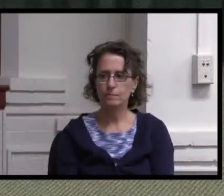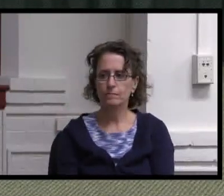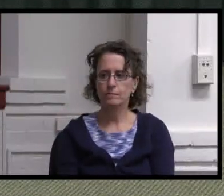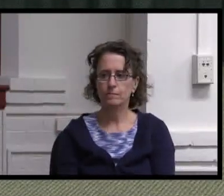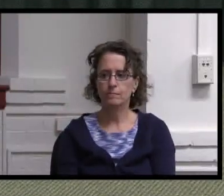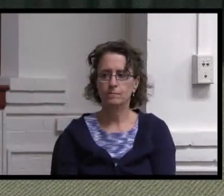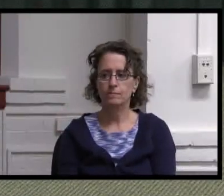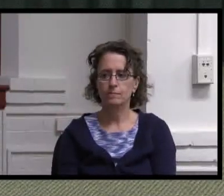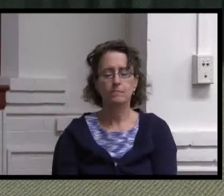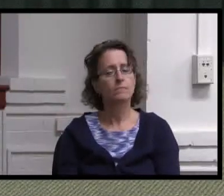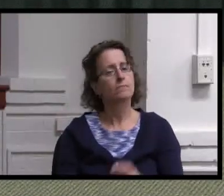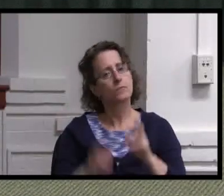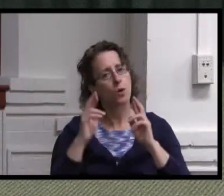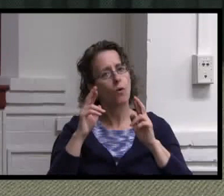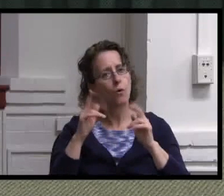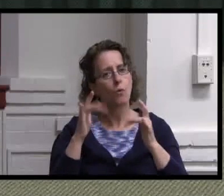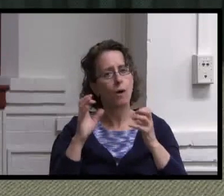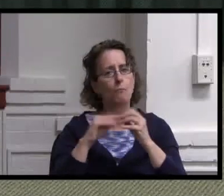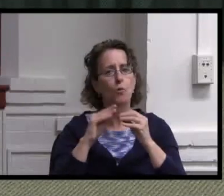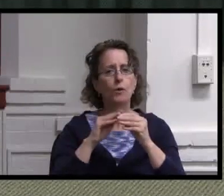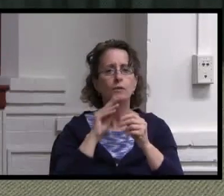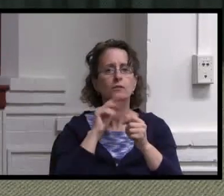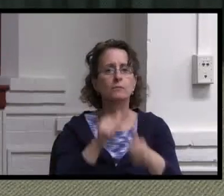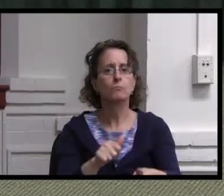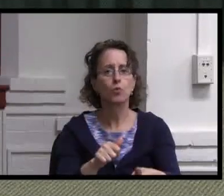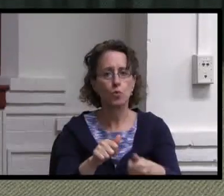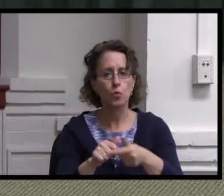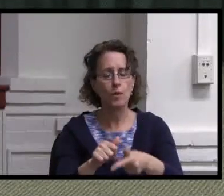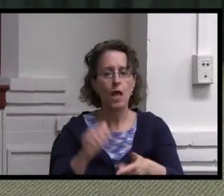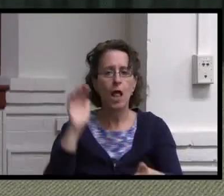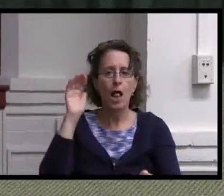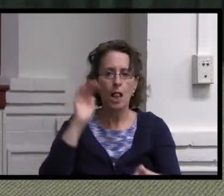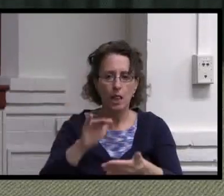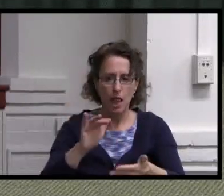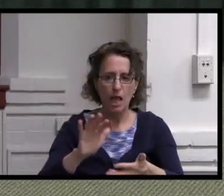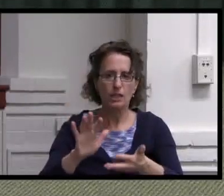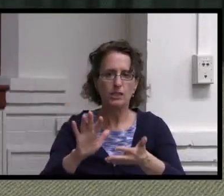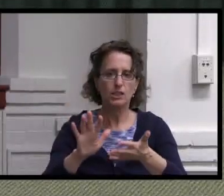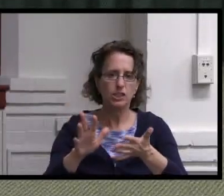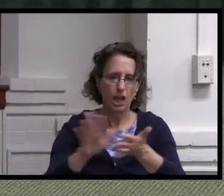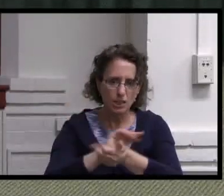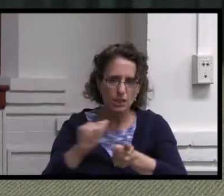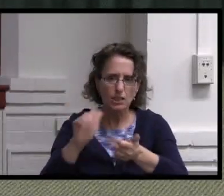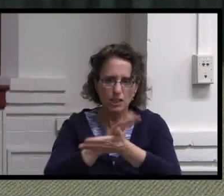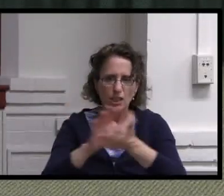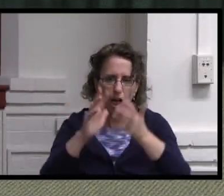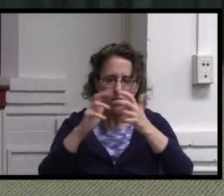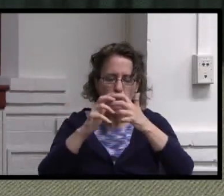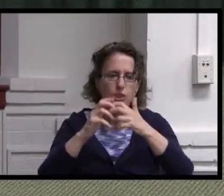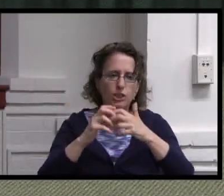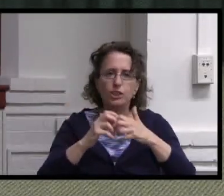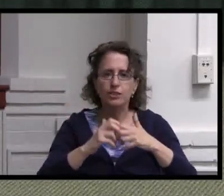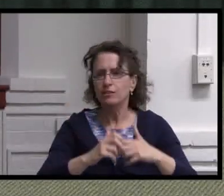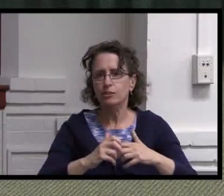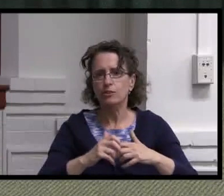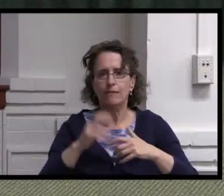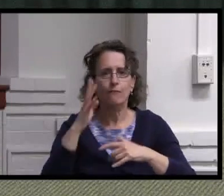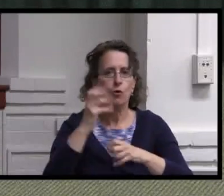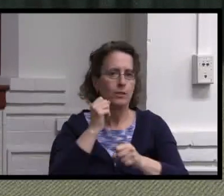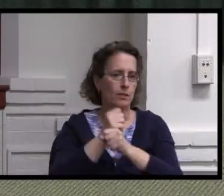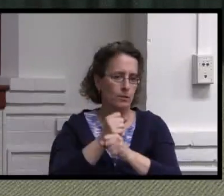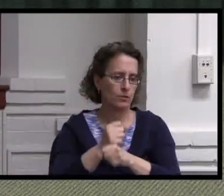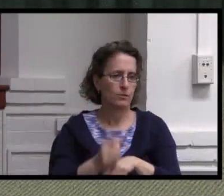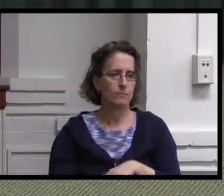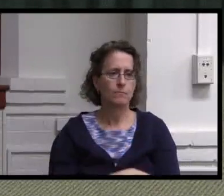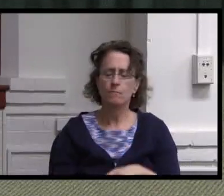make that a smoother operation that'll create less wear and tear on the physical equipment. Okay. One question I have is, this was